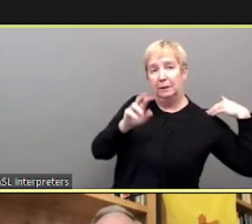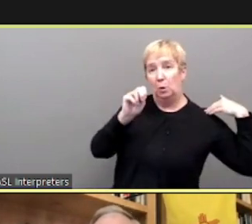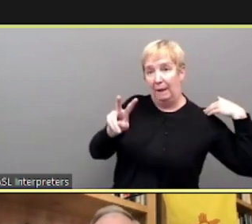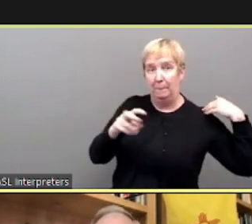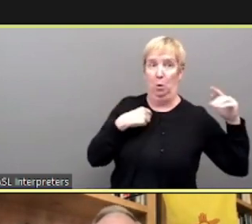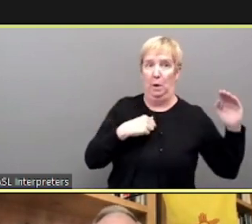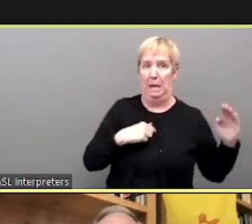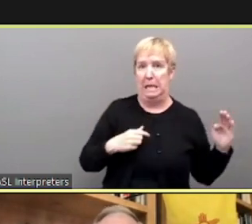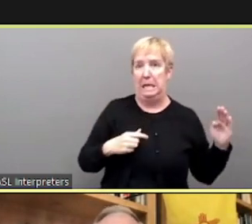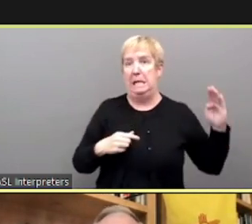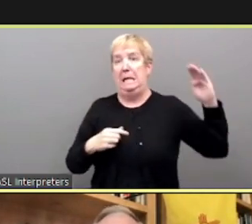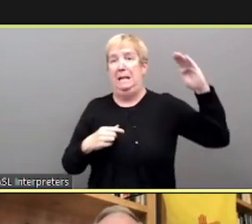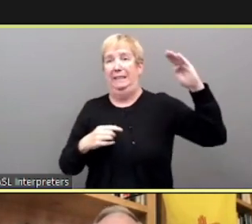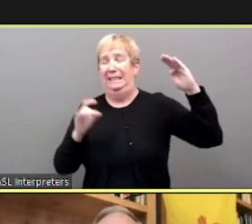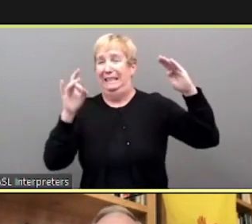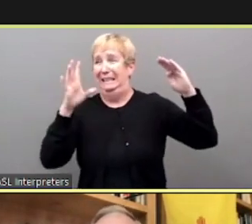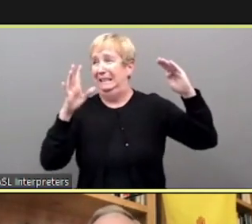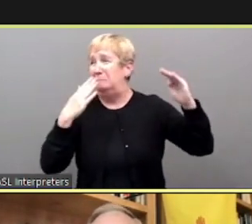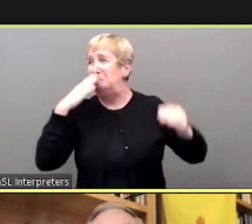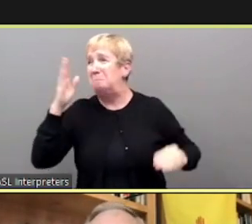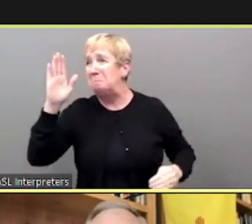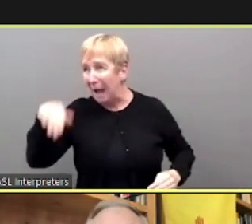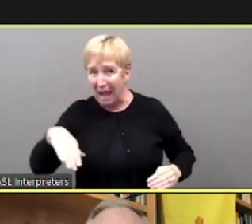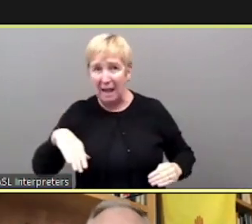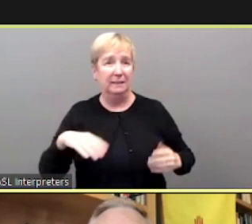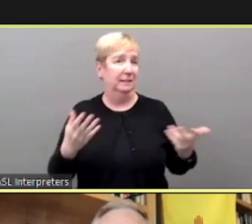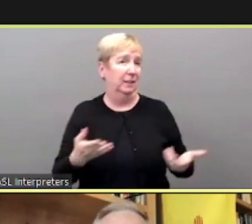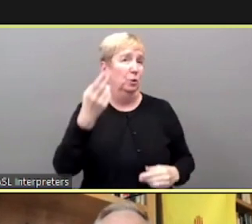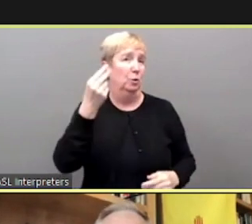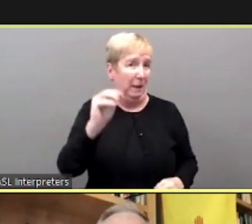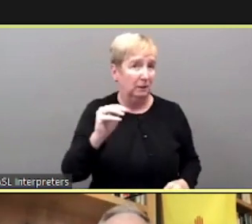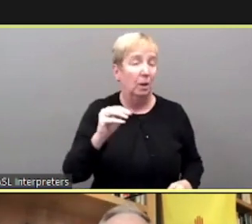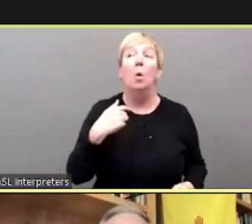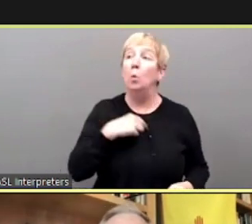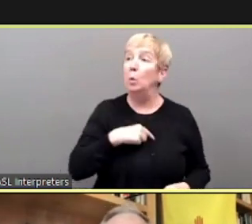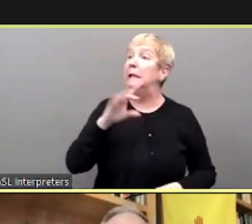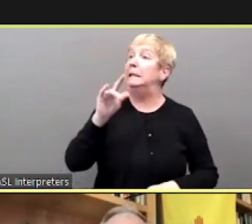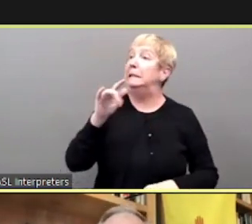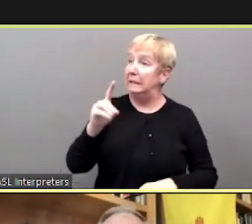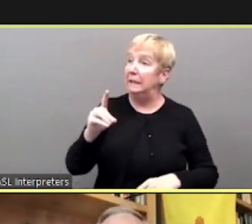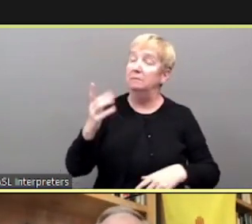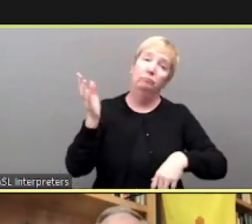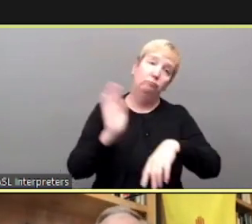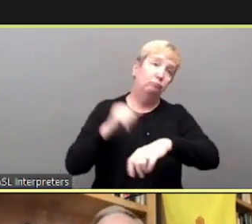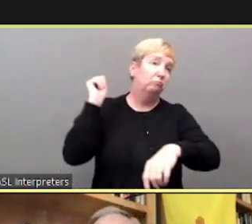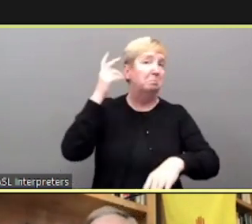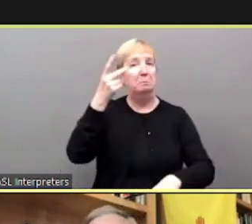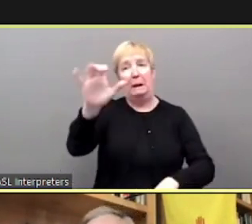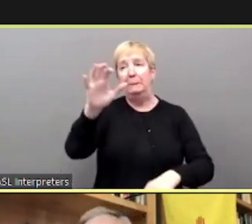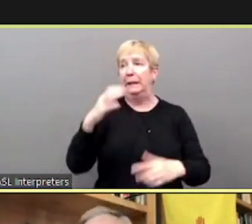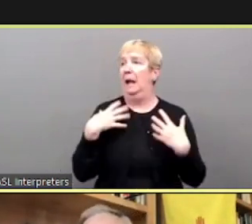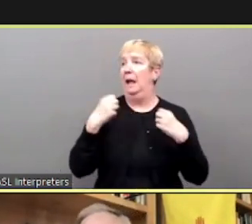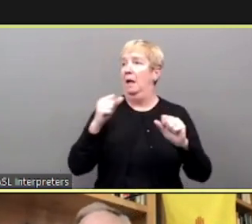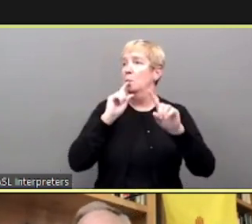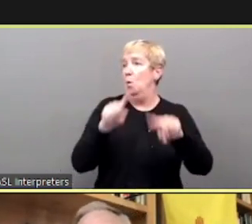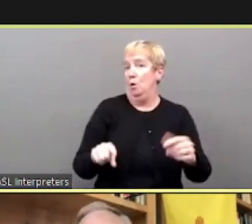crisis standards of care mode and did invoke a public health order declaring what effectively is